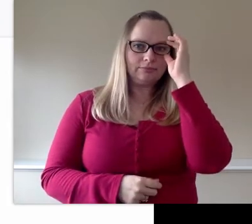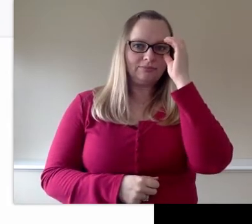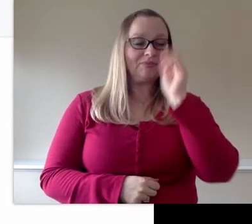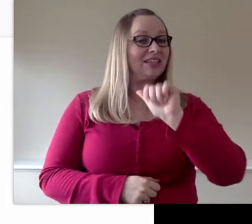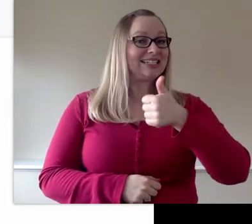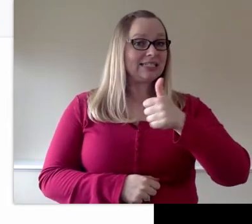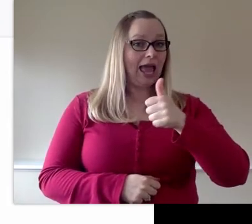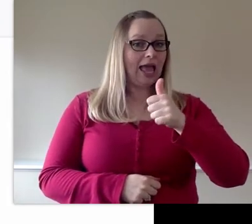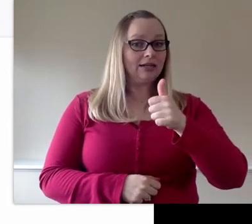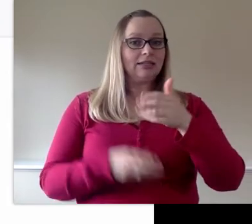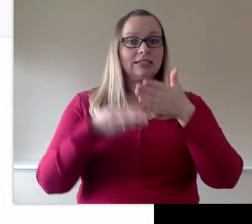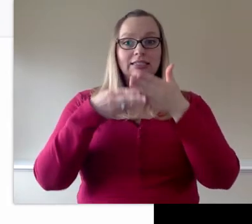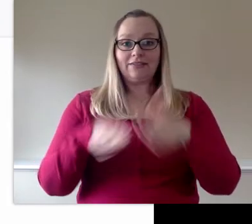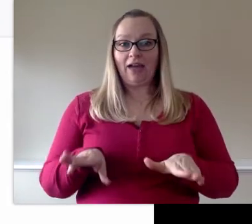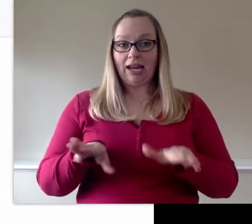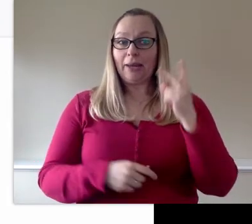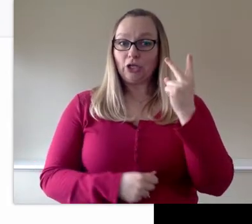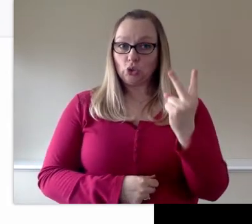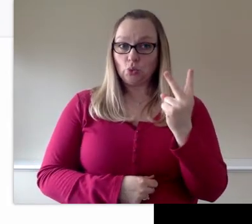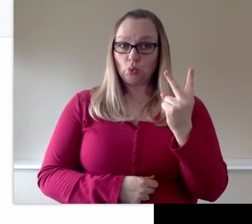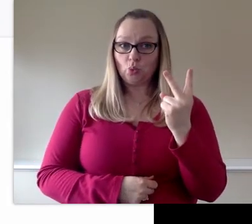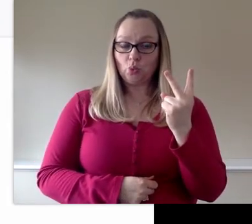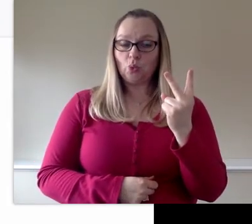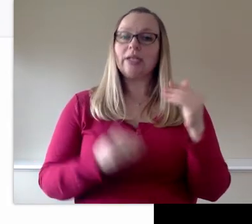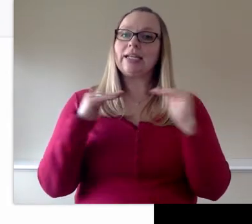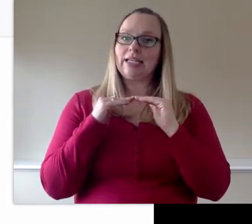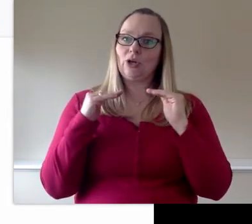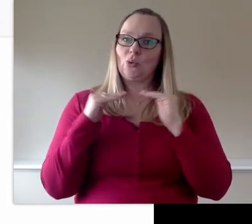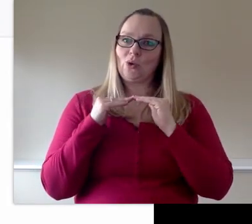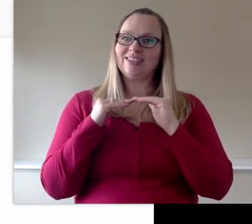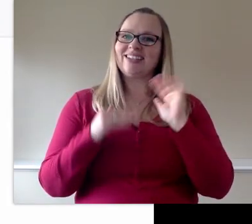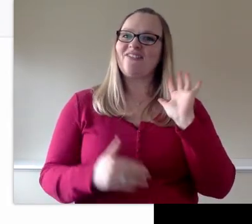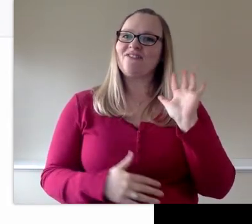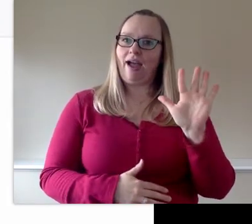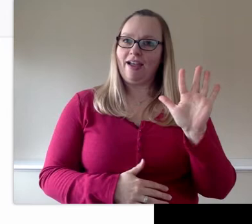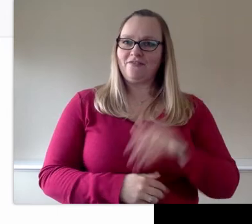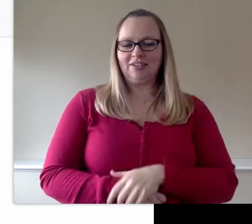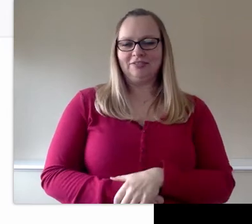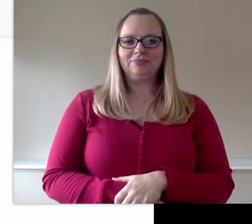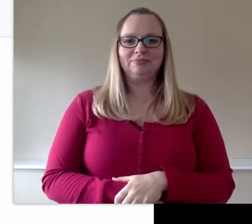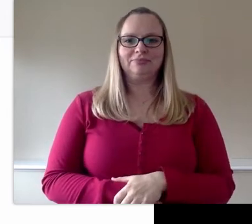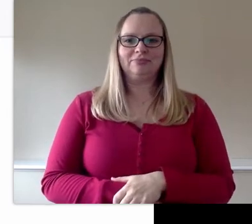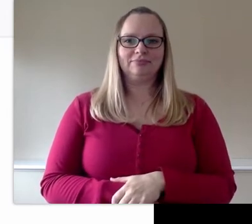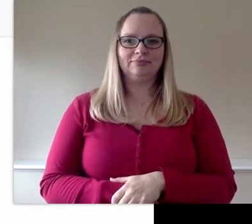10 divided by 2 equals 5.